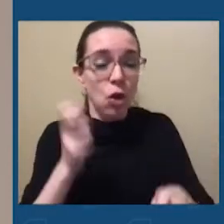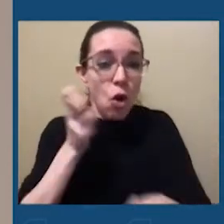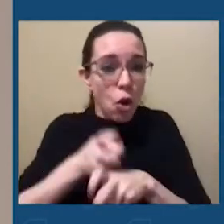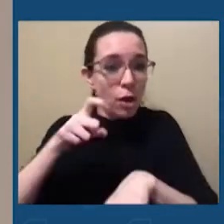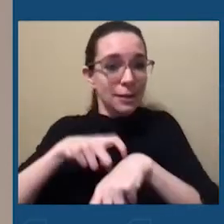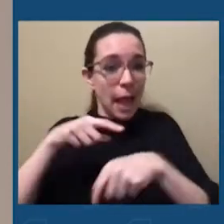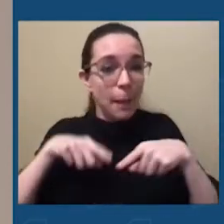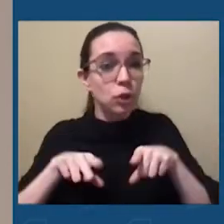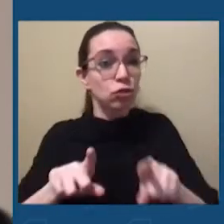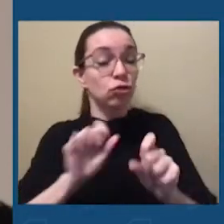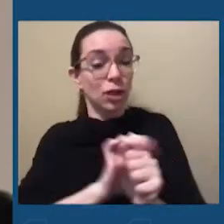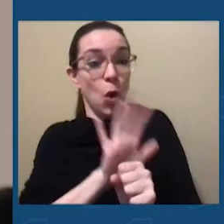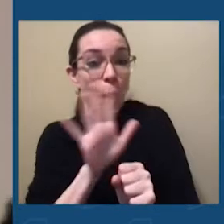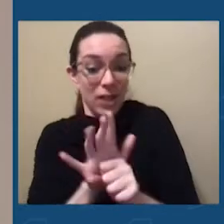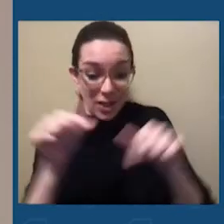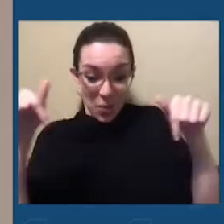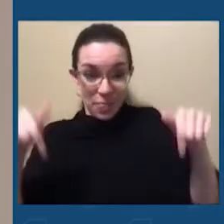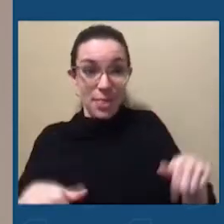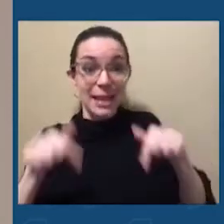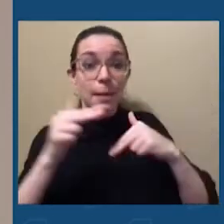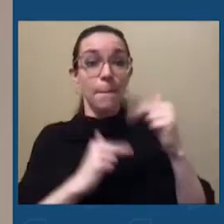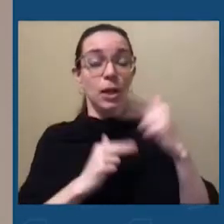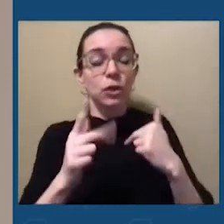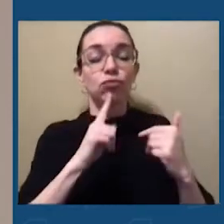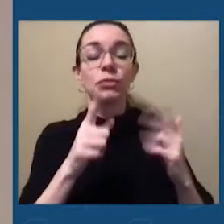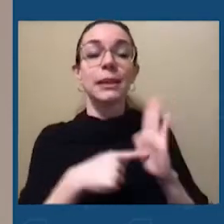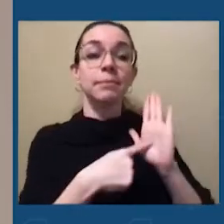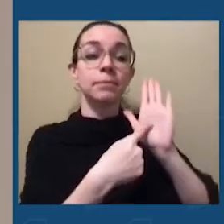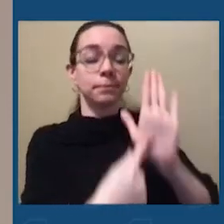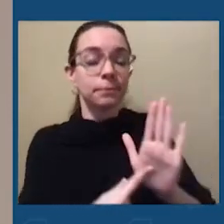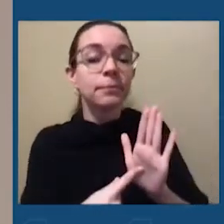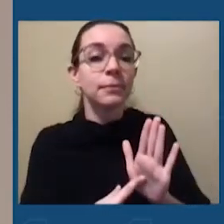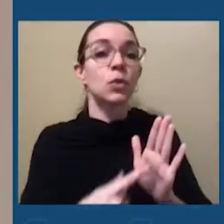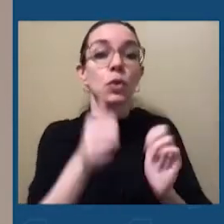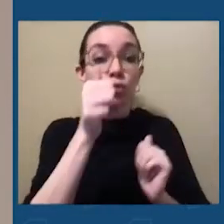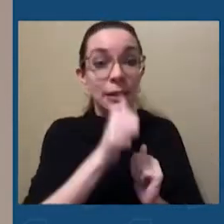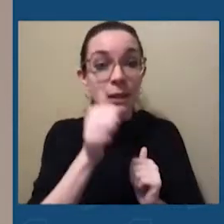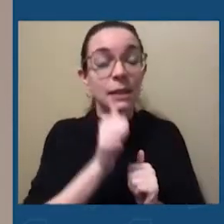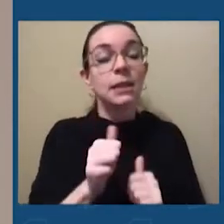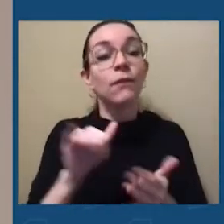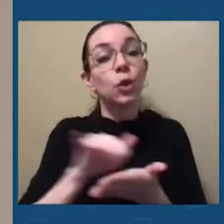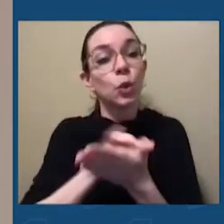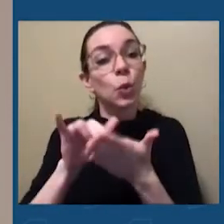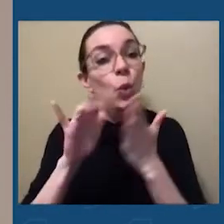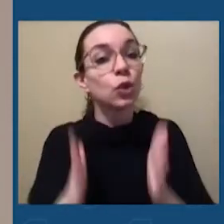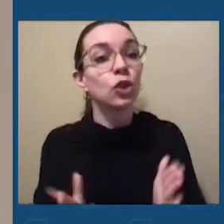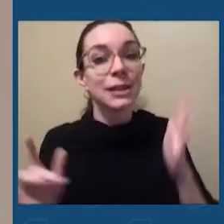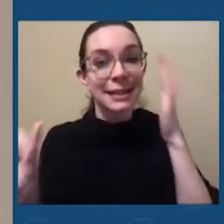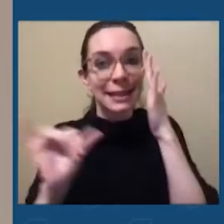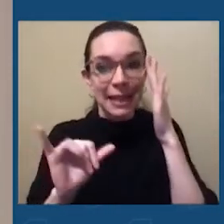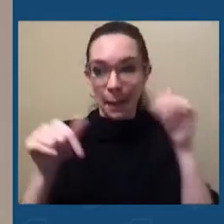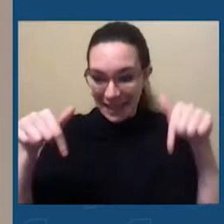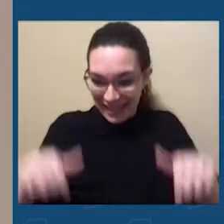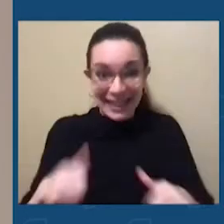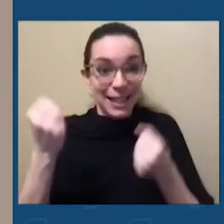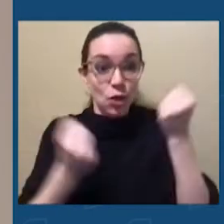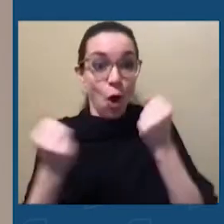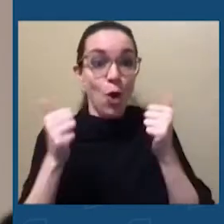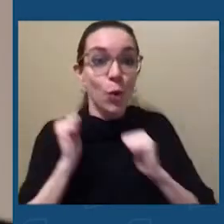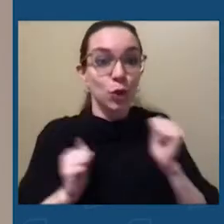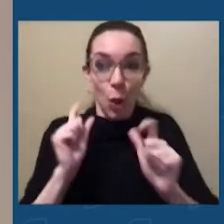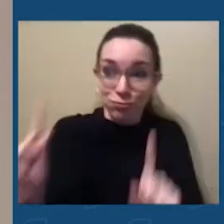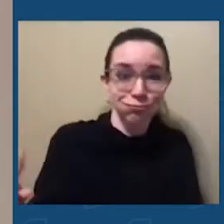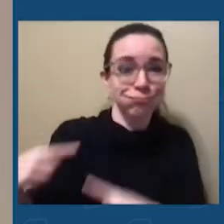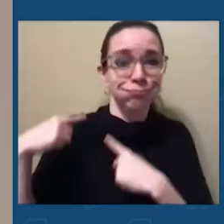building is a testament to the resiliency of New Yorkers, as is this show that has been here for over 100 years. We had a